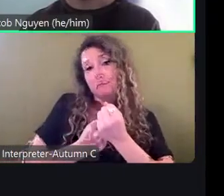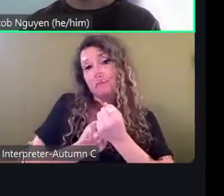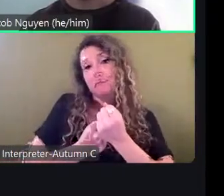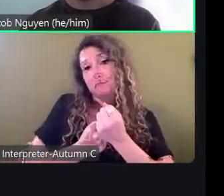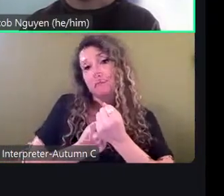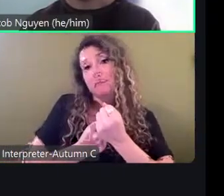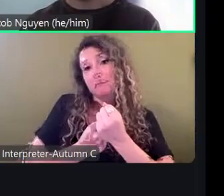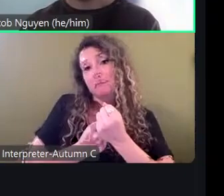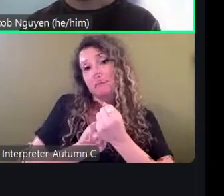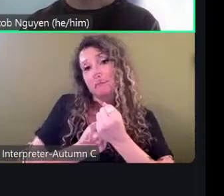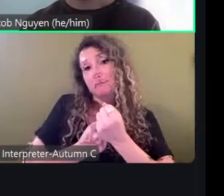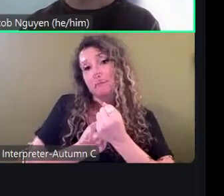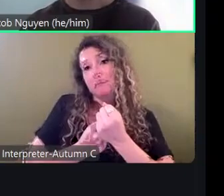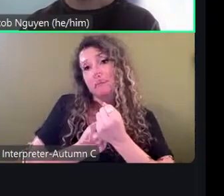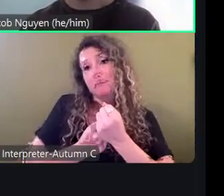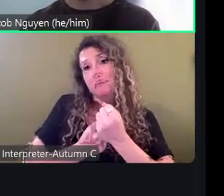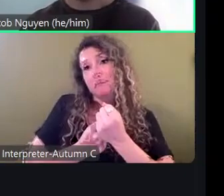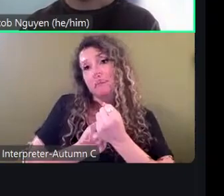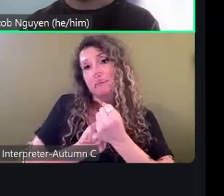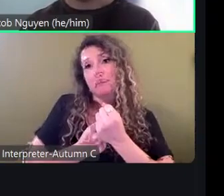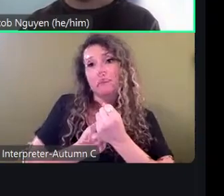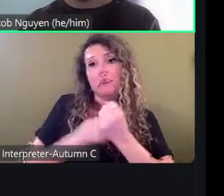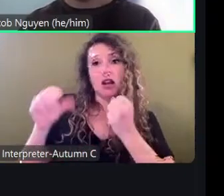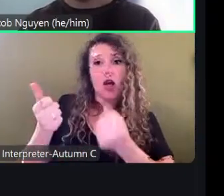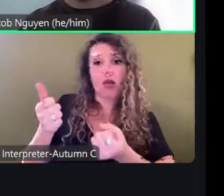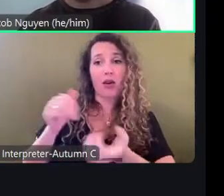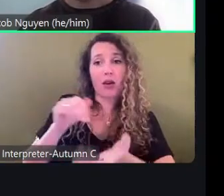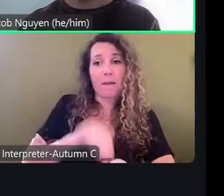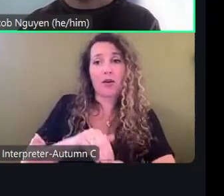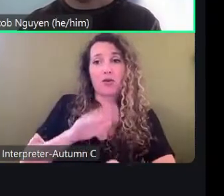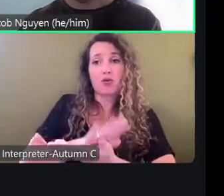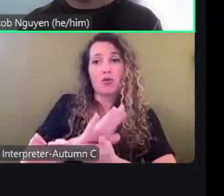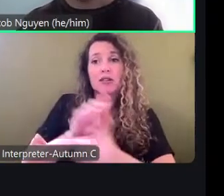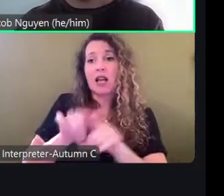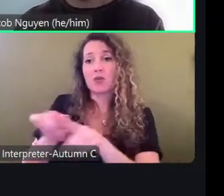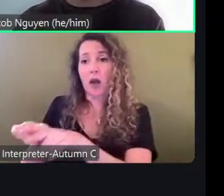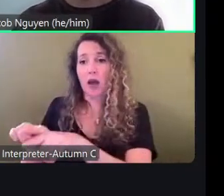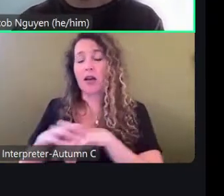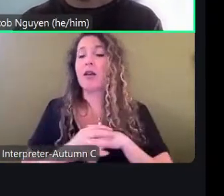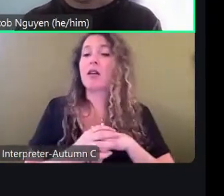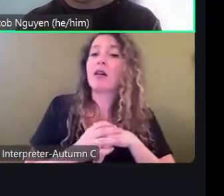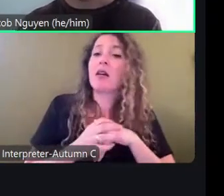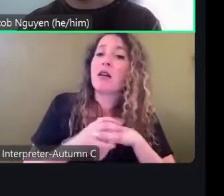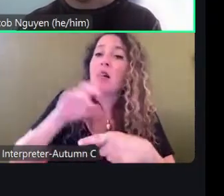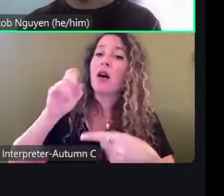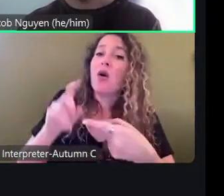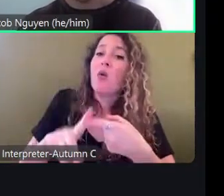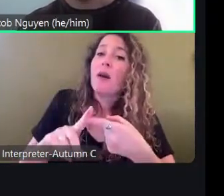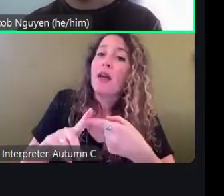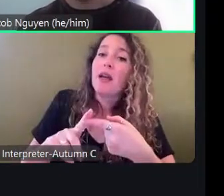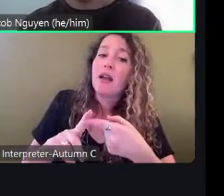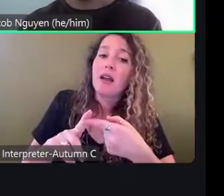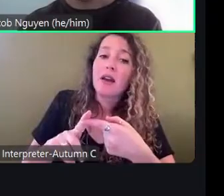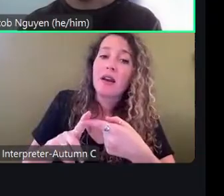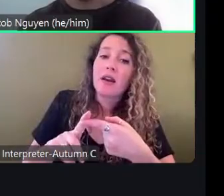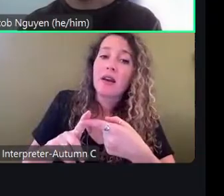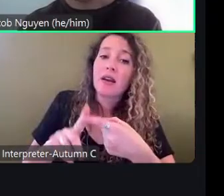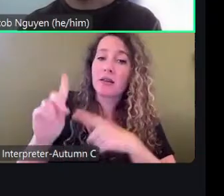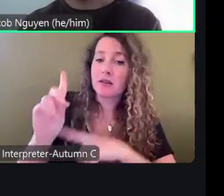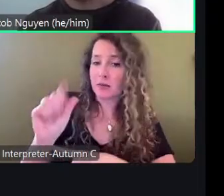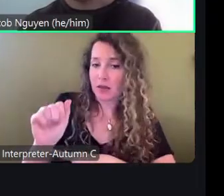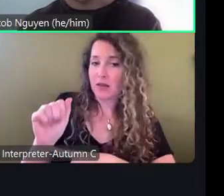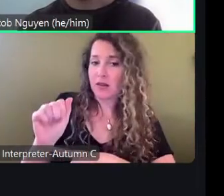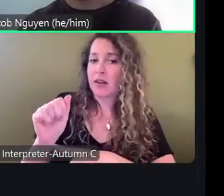model to be replicated at other medical schools as well. And most importantly, we want to position disability as a valued dimension and